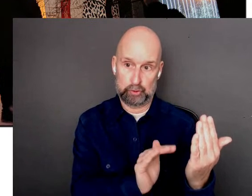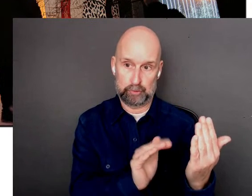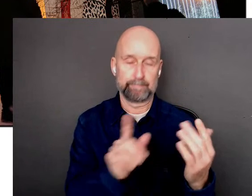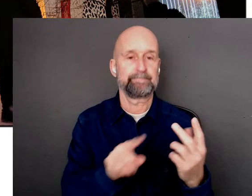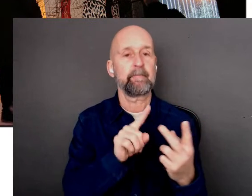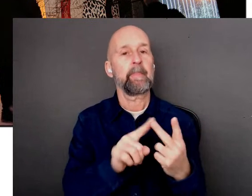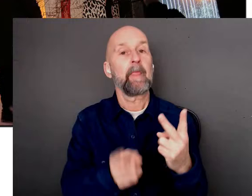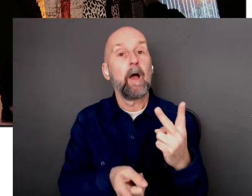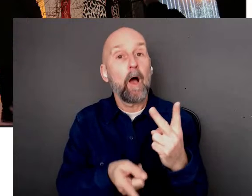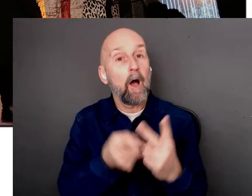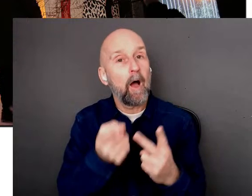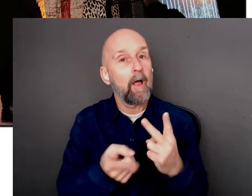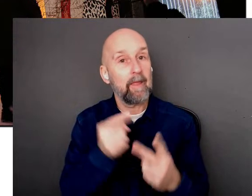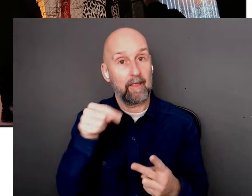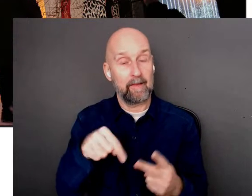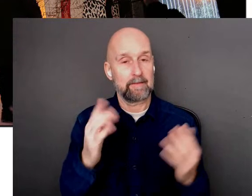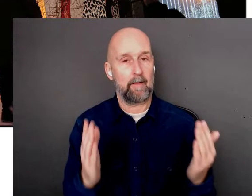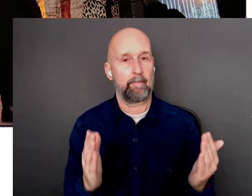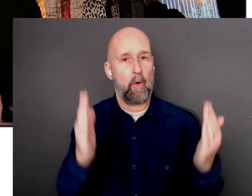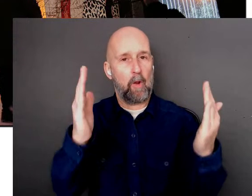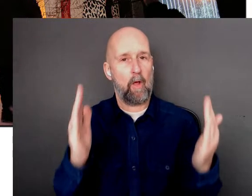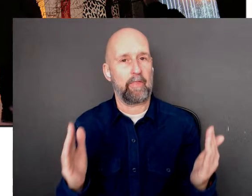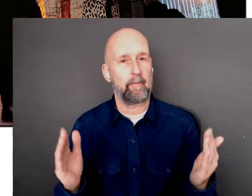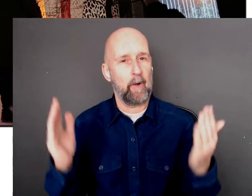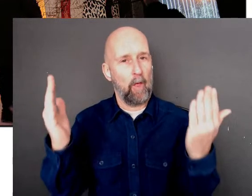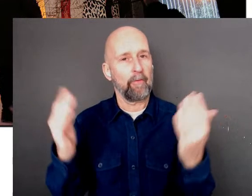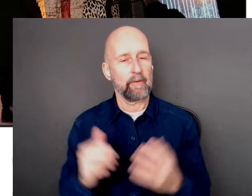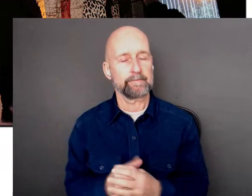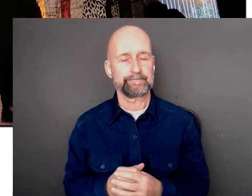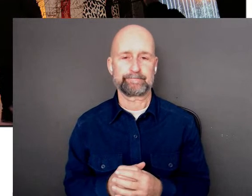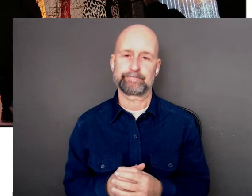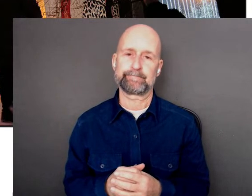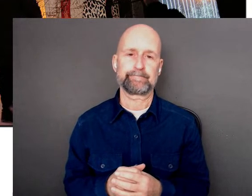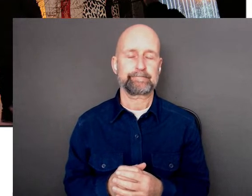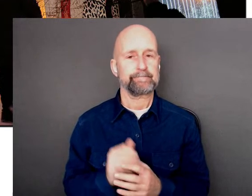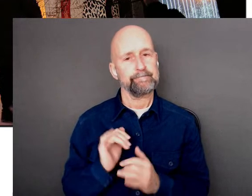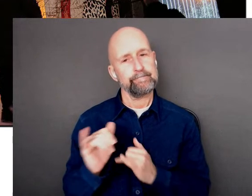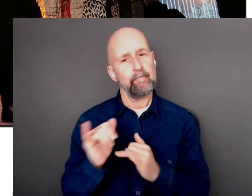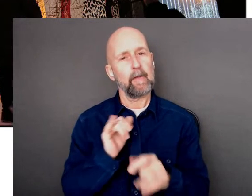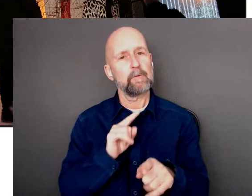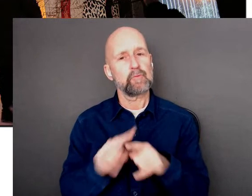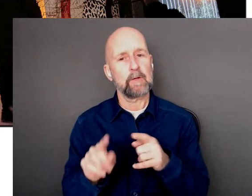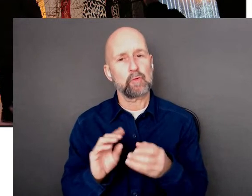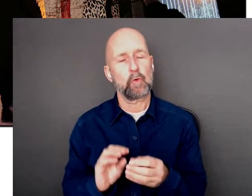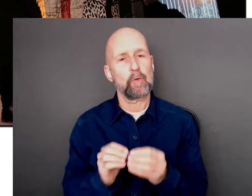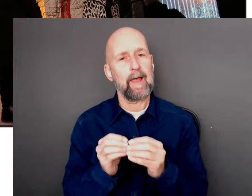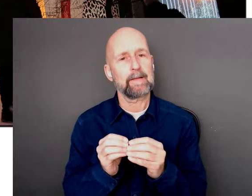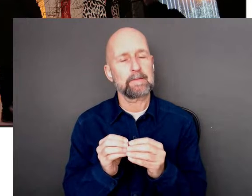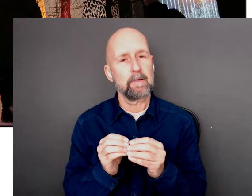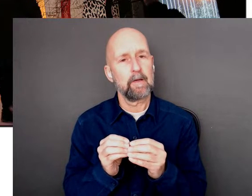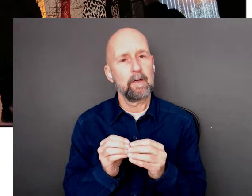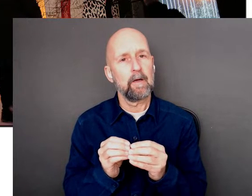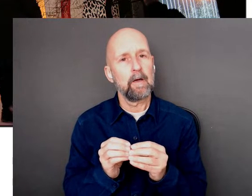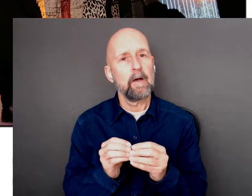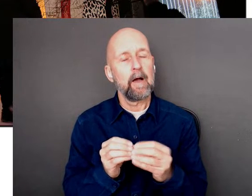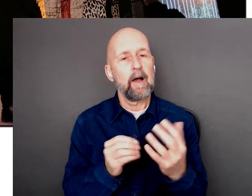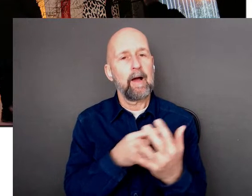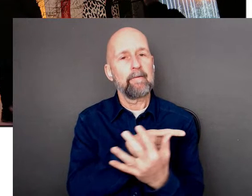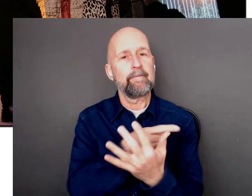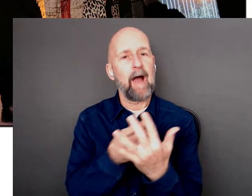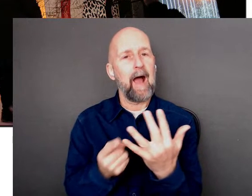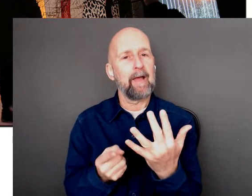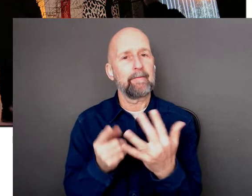one, we tried to kind of create a consciousness between those 5 monoliths. They have all